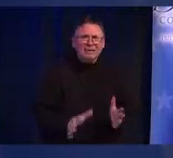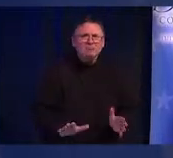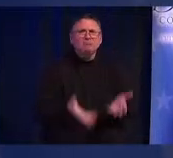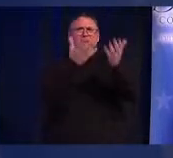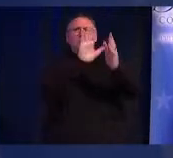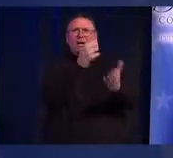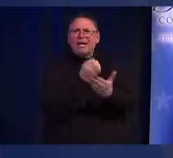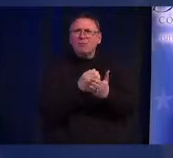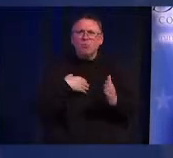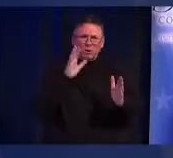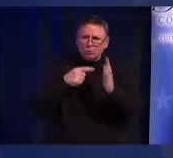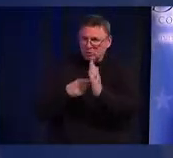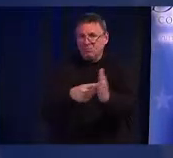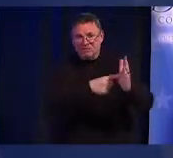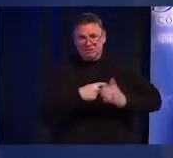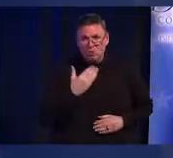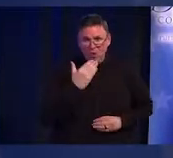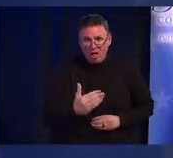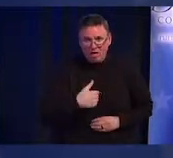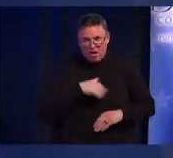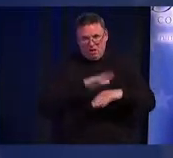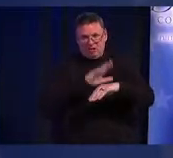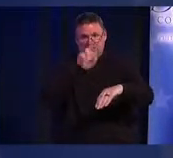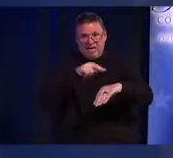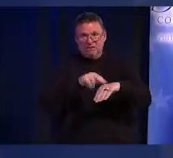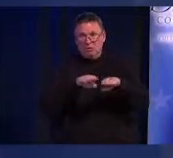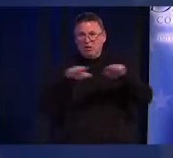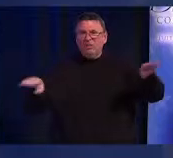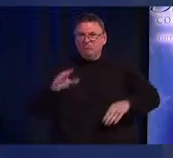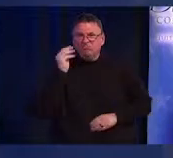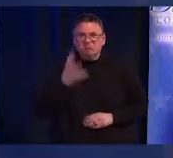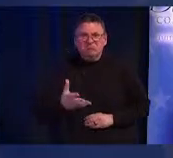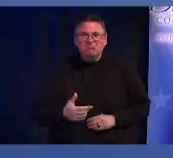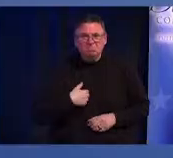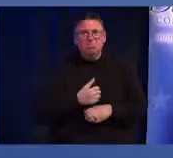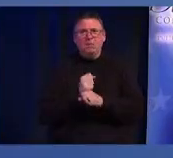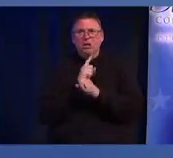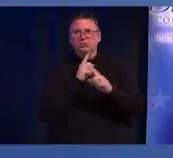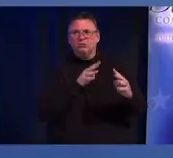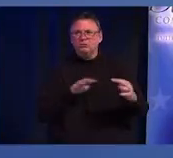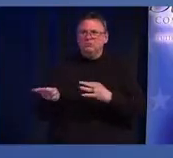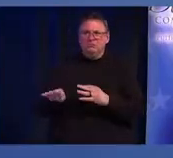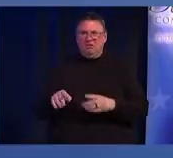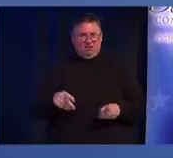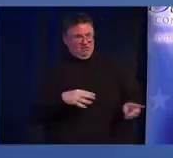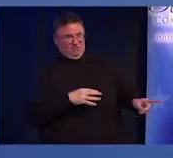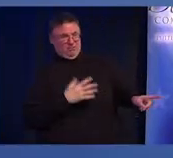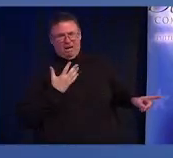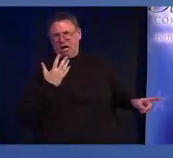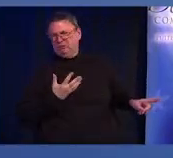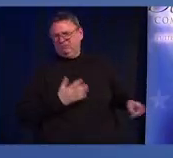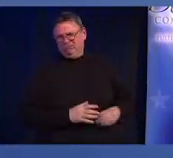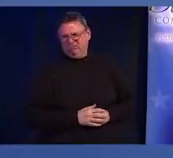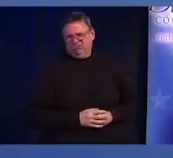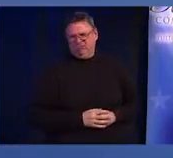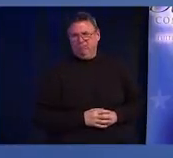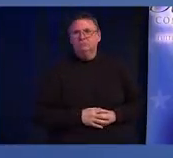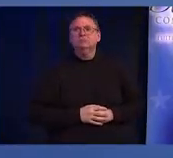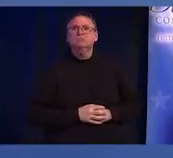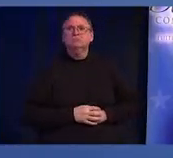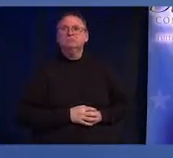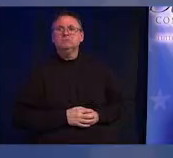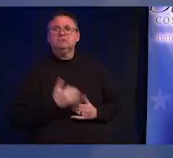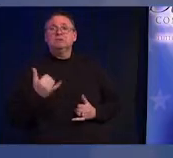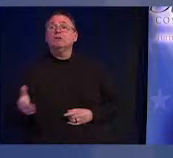us well on the national stage and not be an embarrassment. Mr. Rainwater, you also have 30 seconds to state your case.